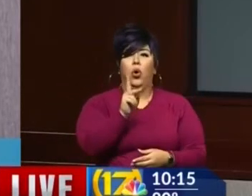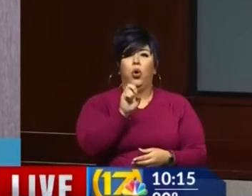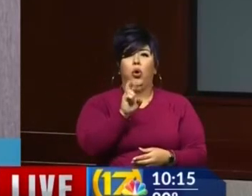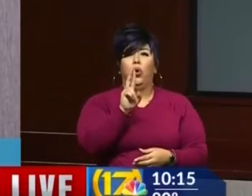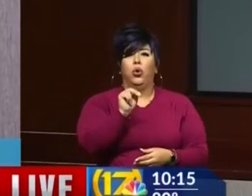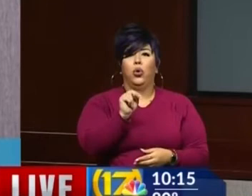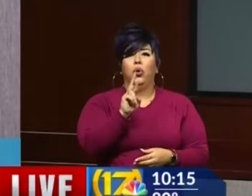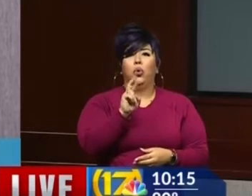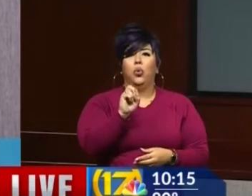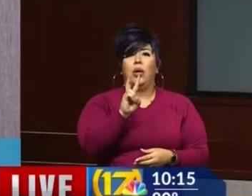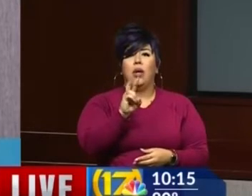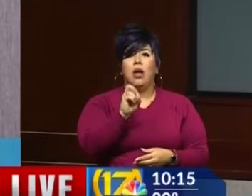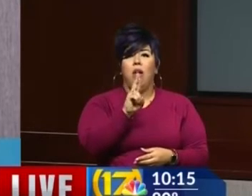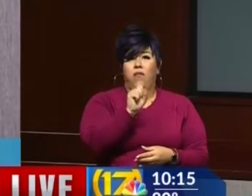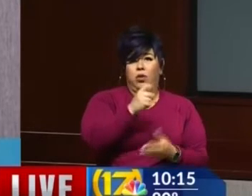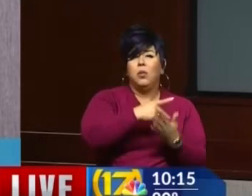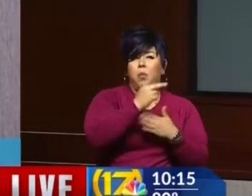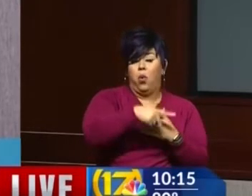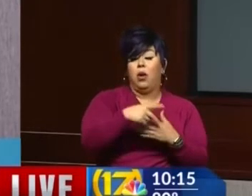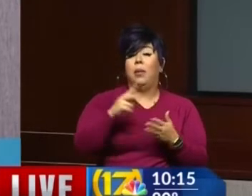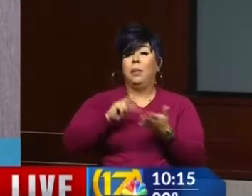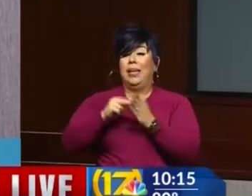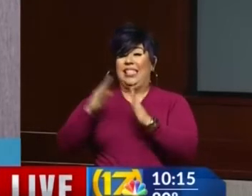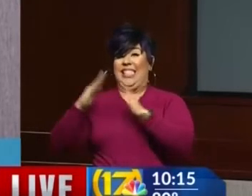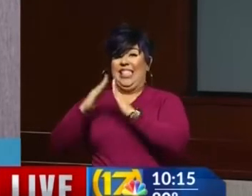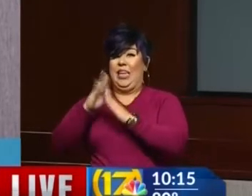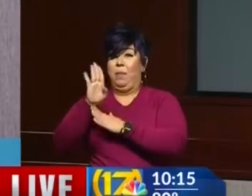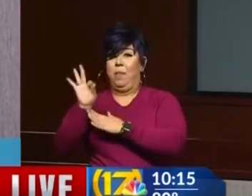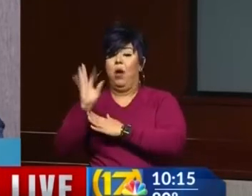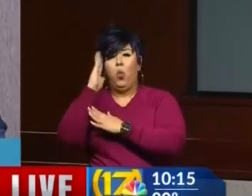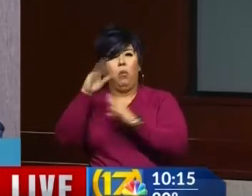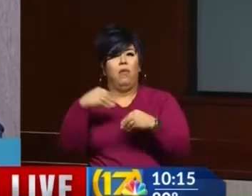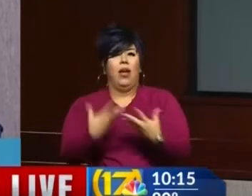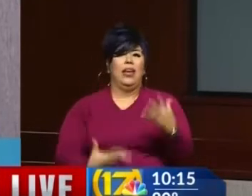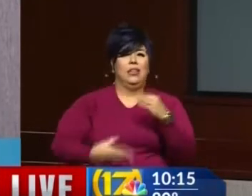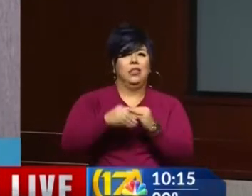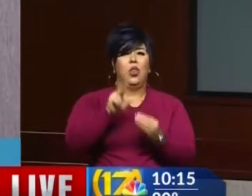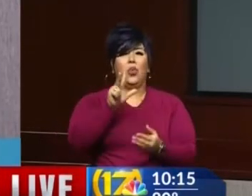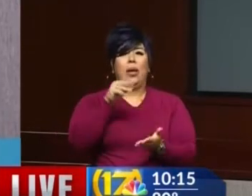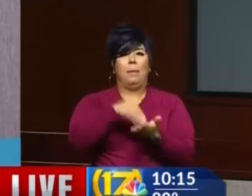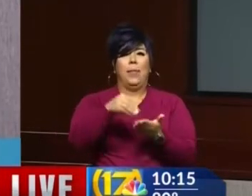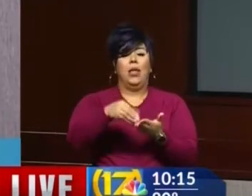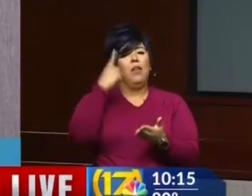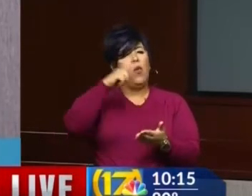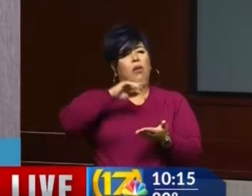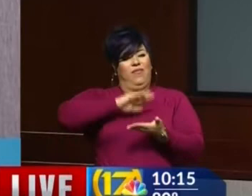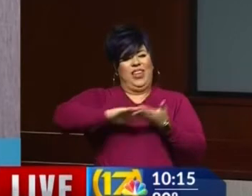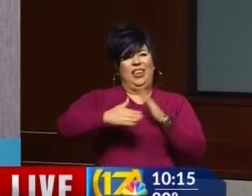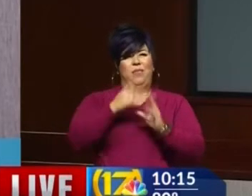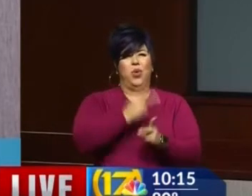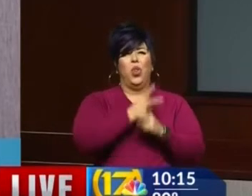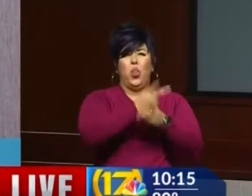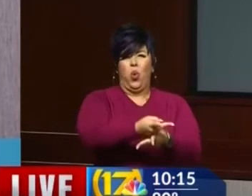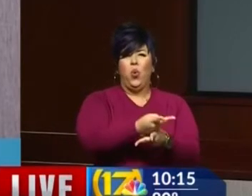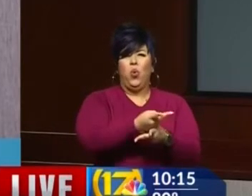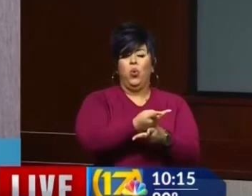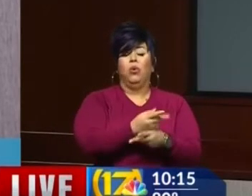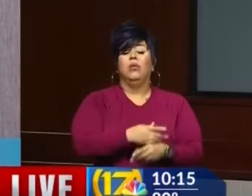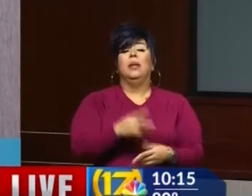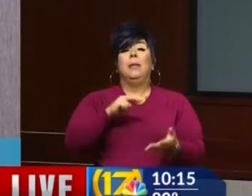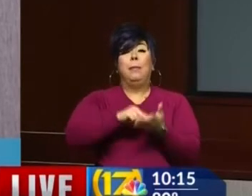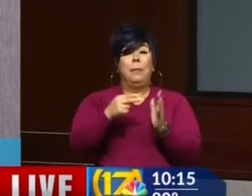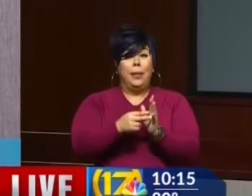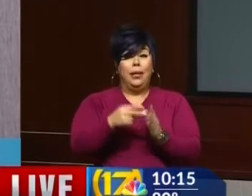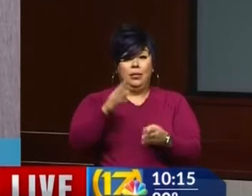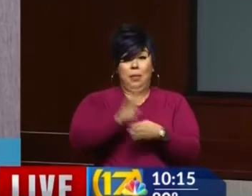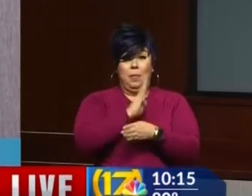City of Bakersfield is providing an additional $3 million in forgivable loan assistance for small businesses located within the